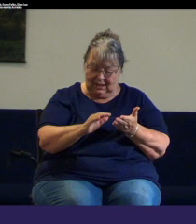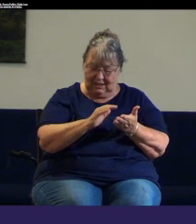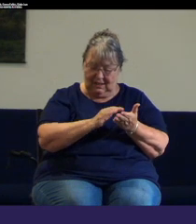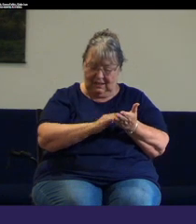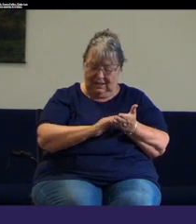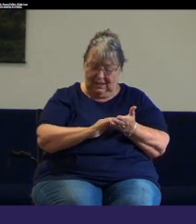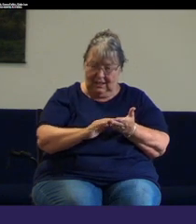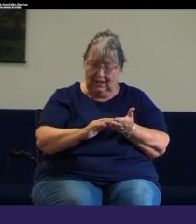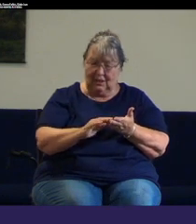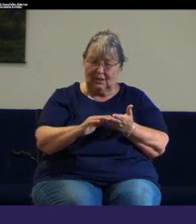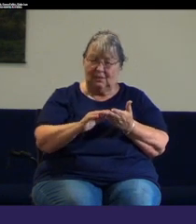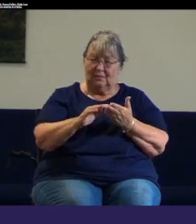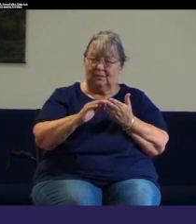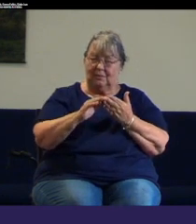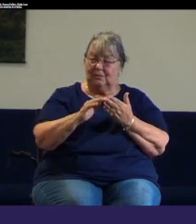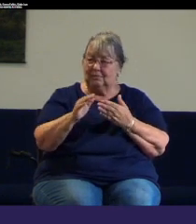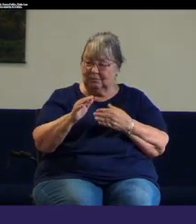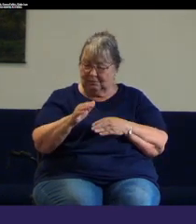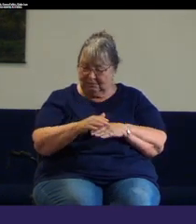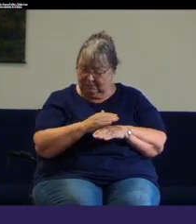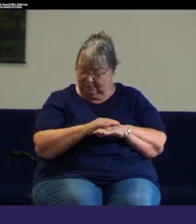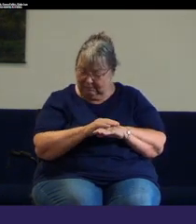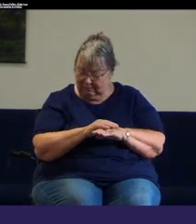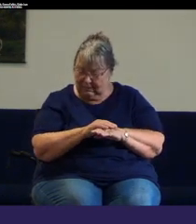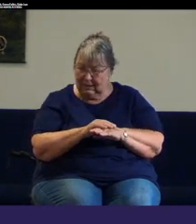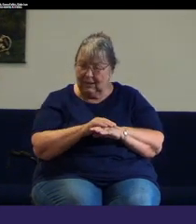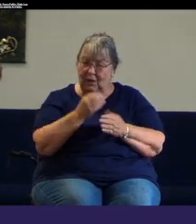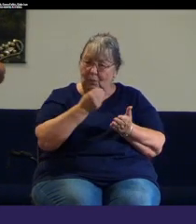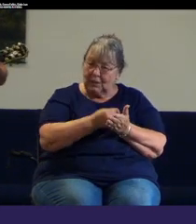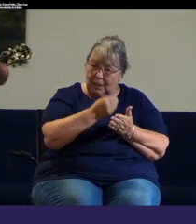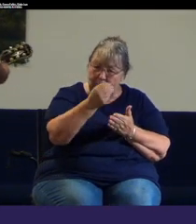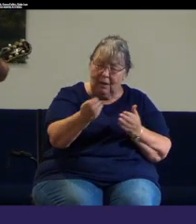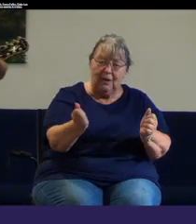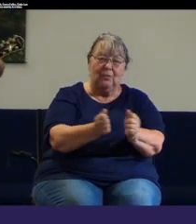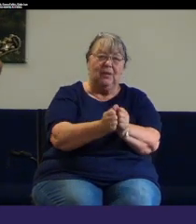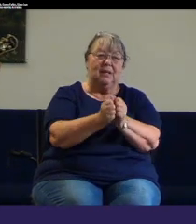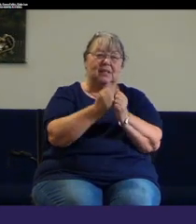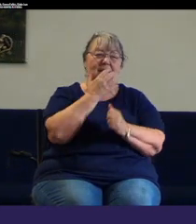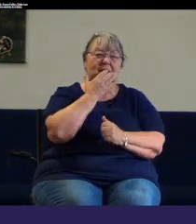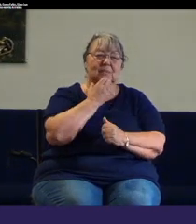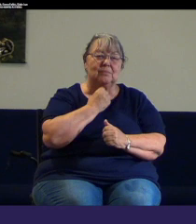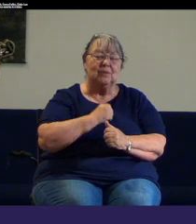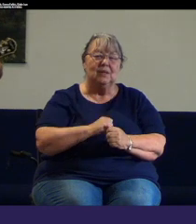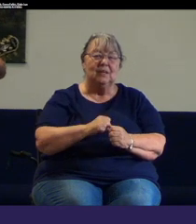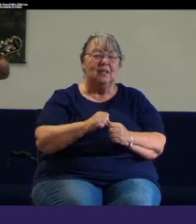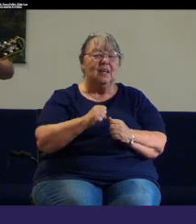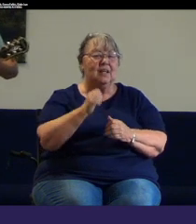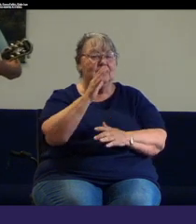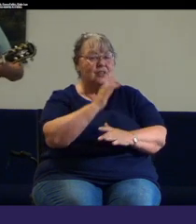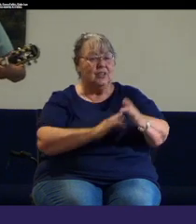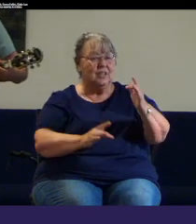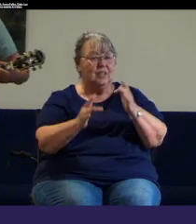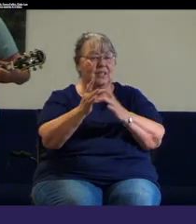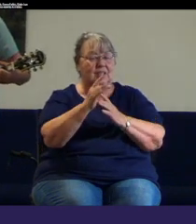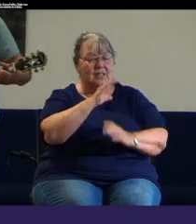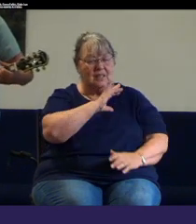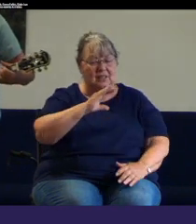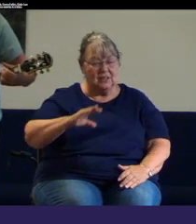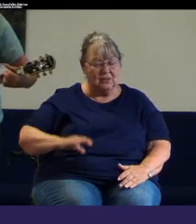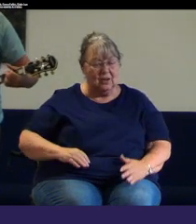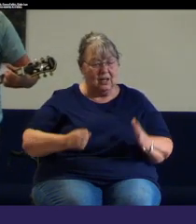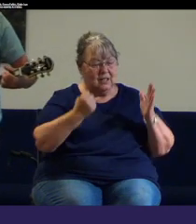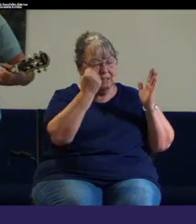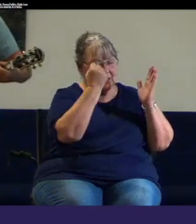Forgiveness was bought with the precious blood of